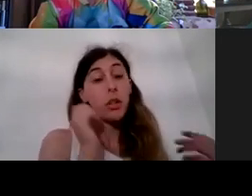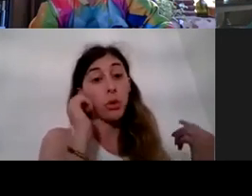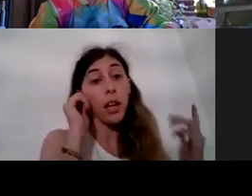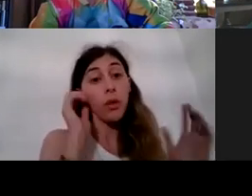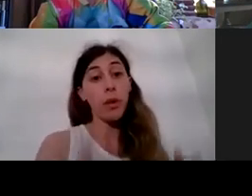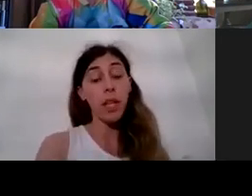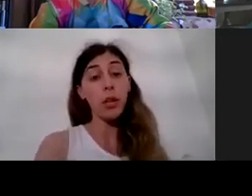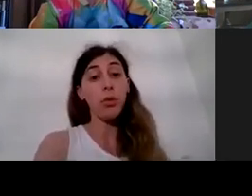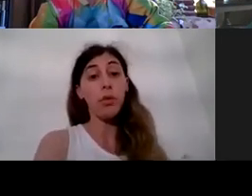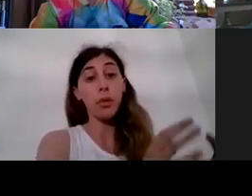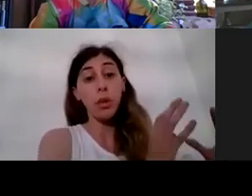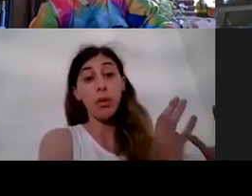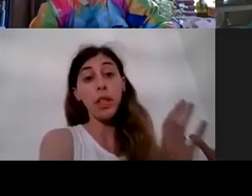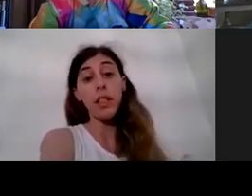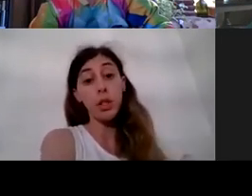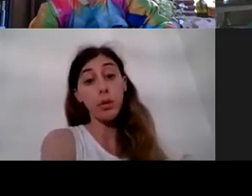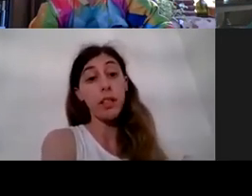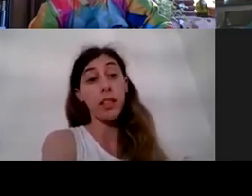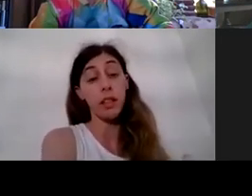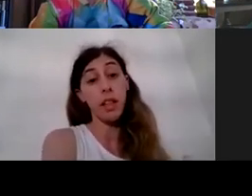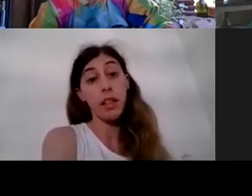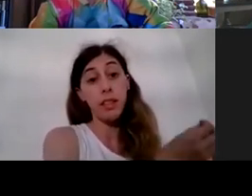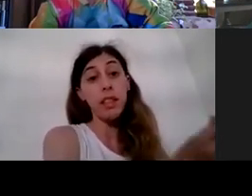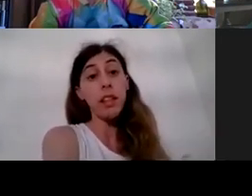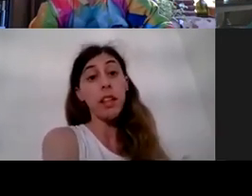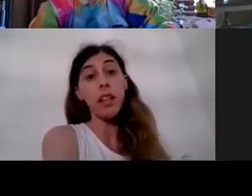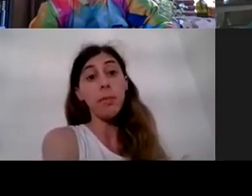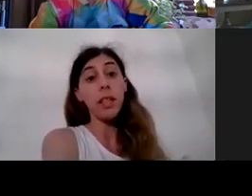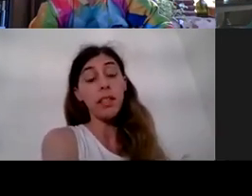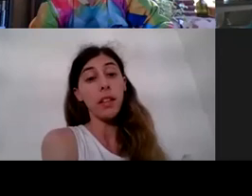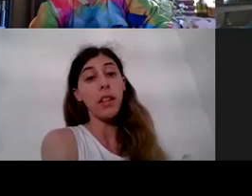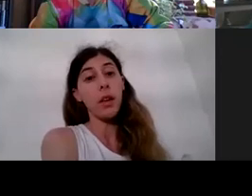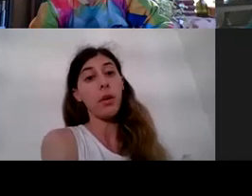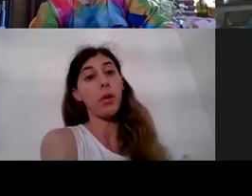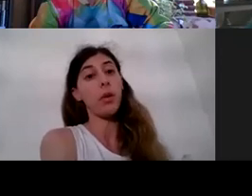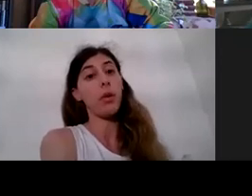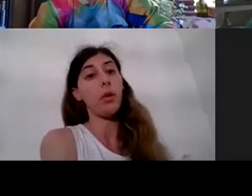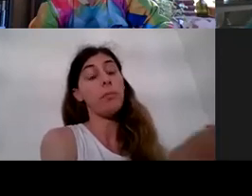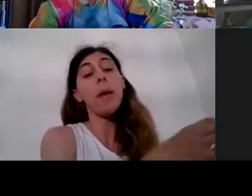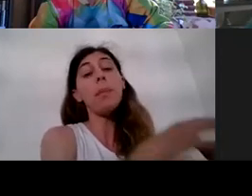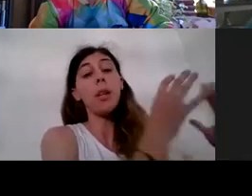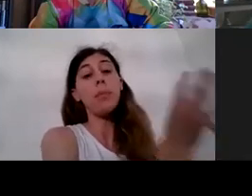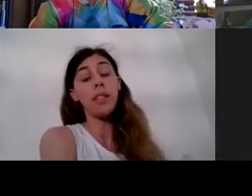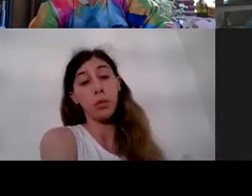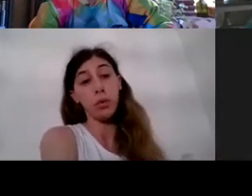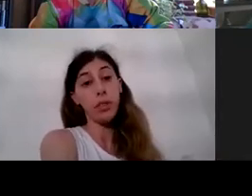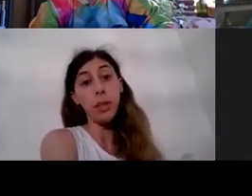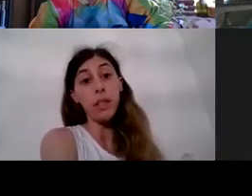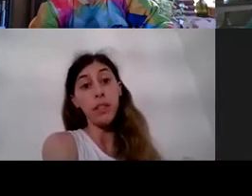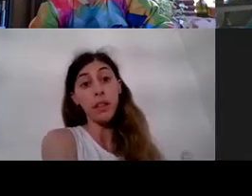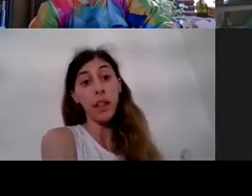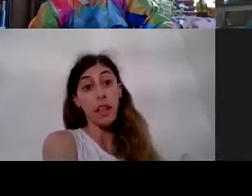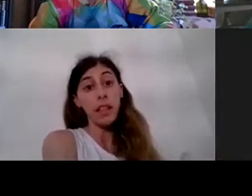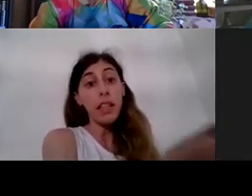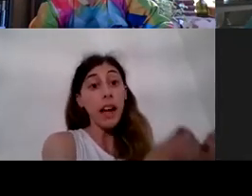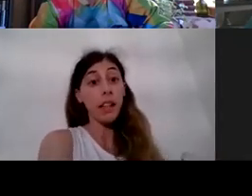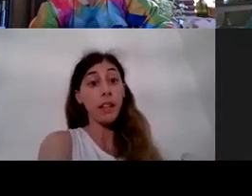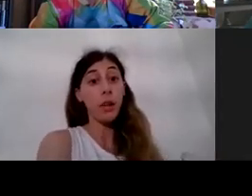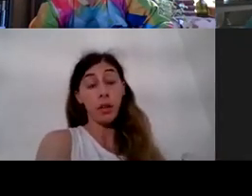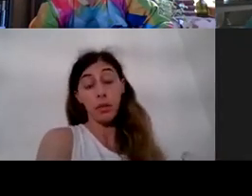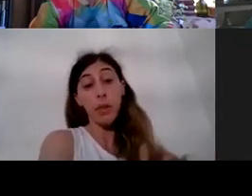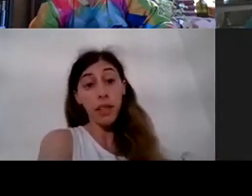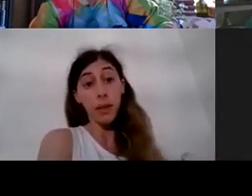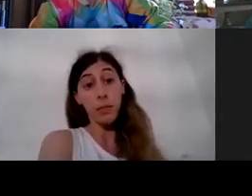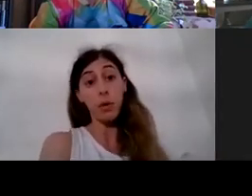evaluations and also worked with other physicians in a multidisciplinary way. So